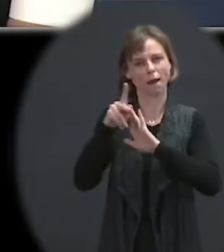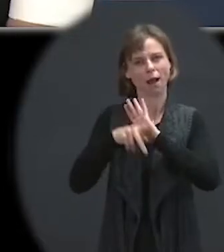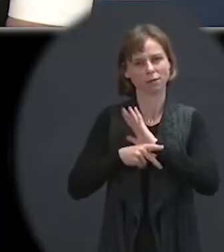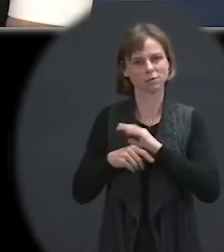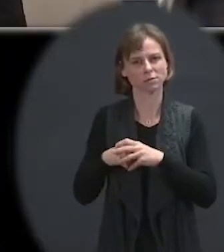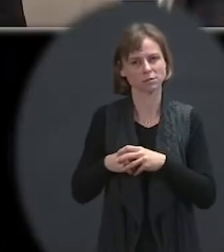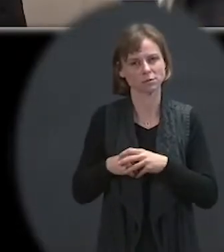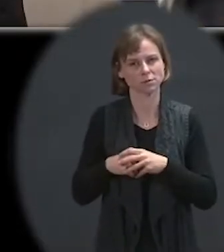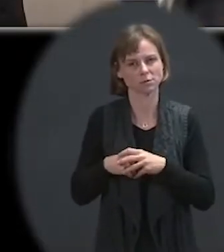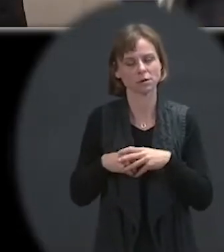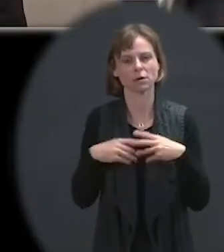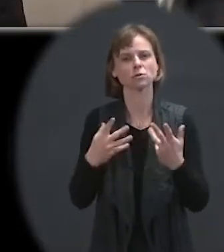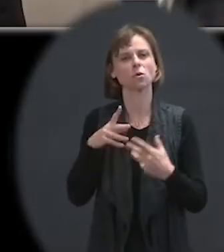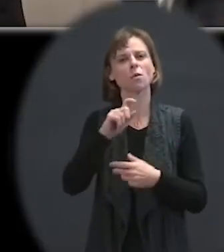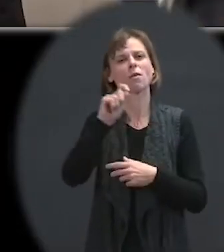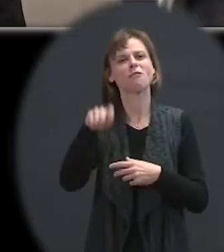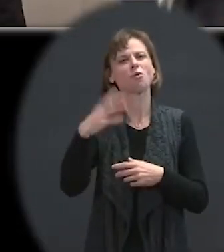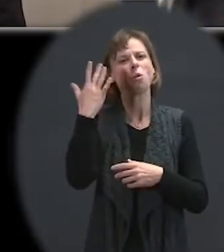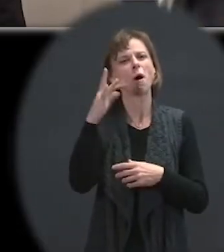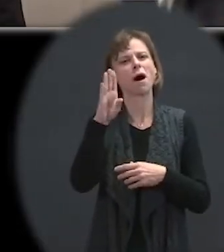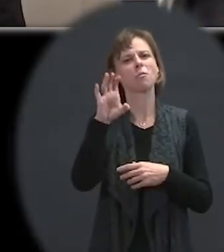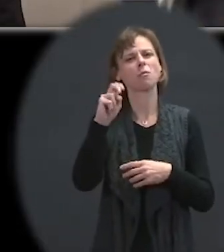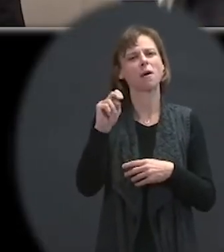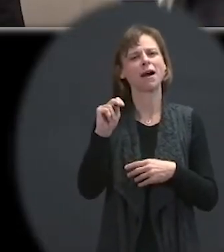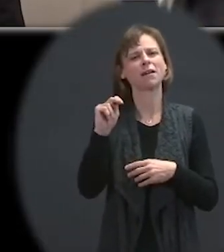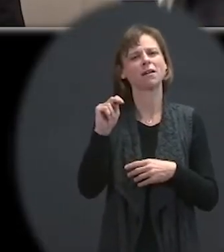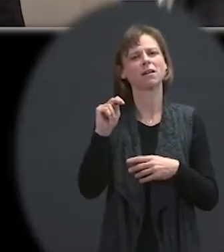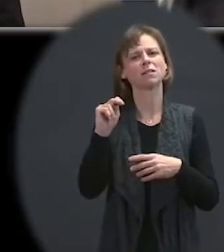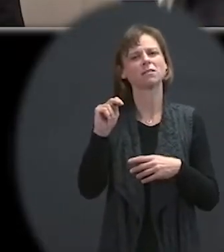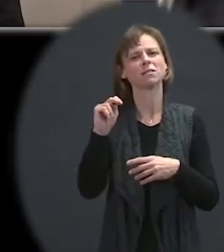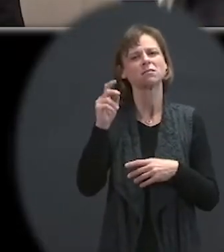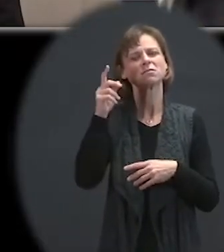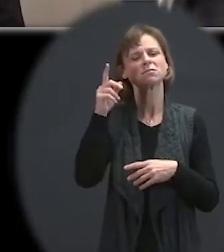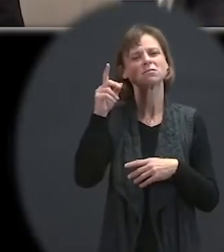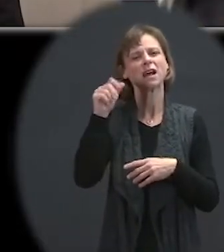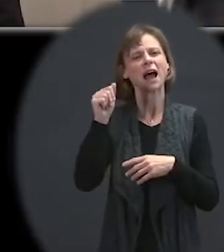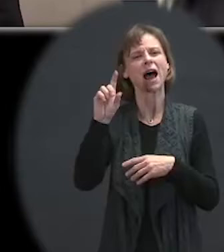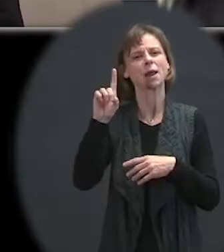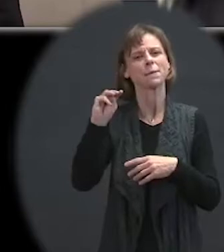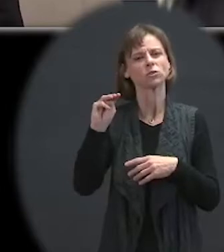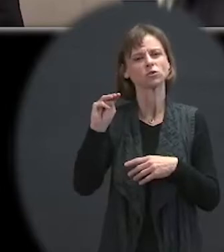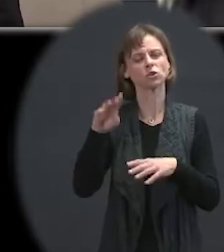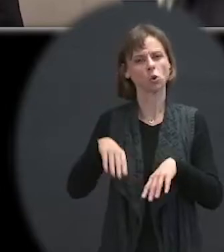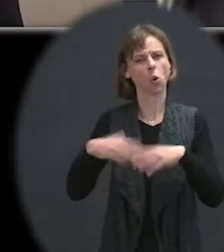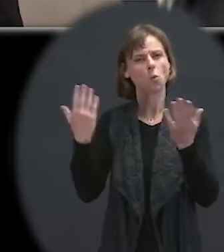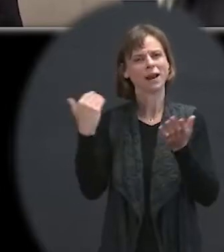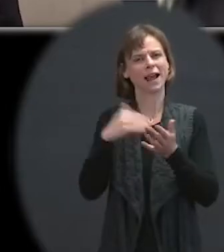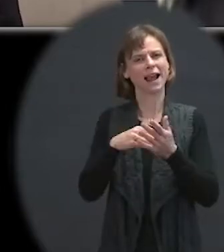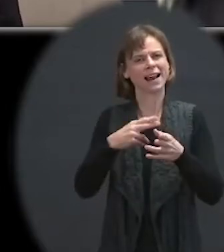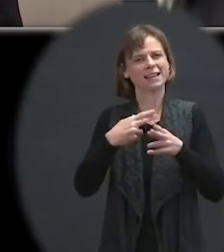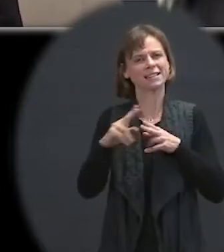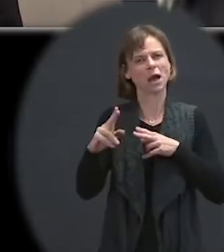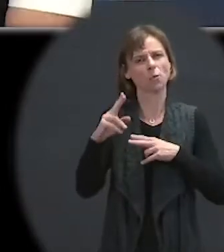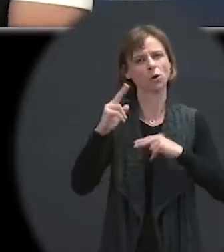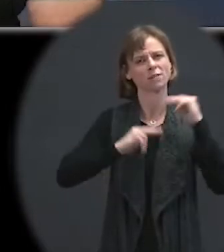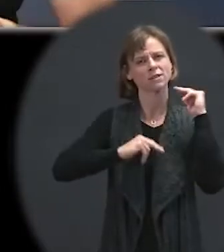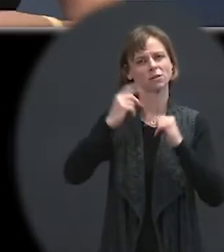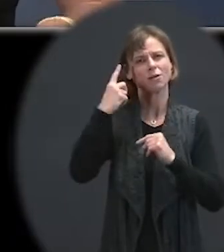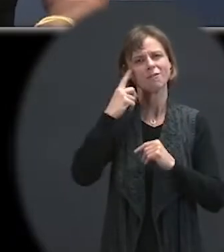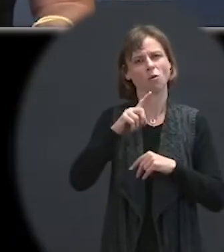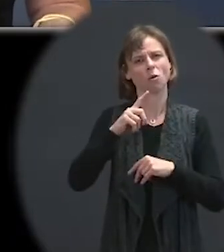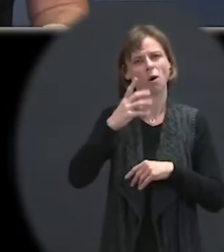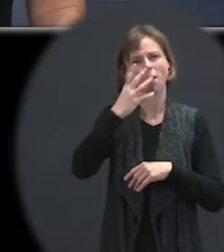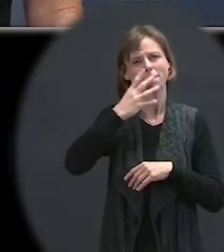And why is the Biden administration reopening a temporary facility for migrant children in Texas?